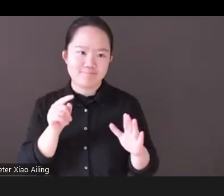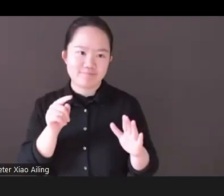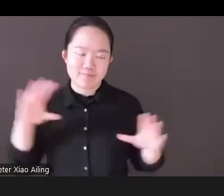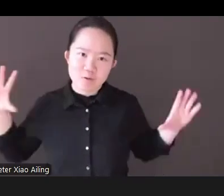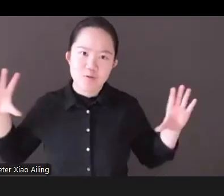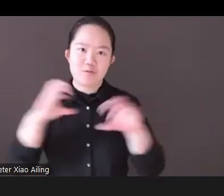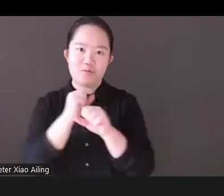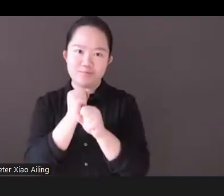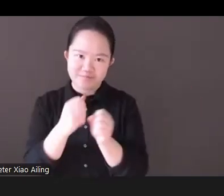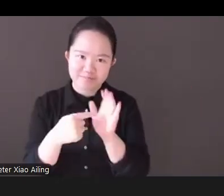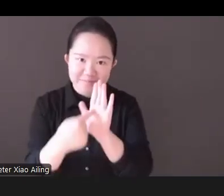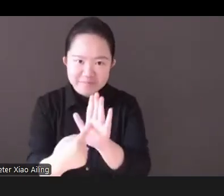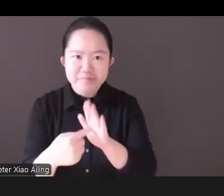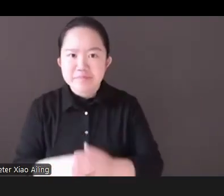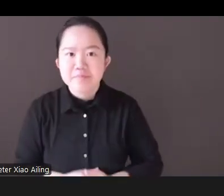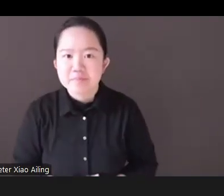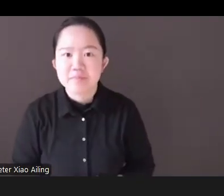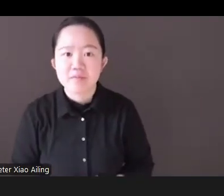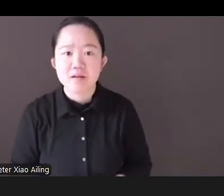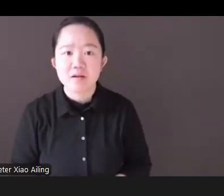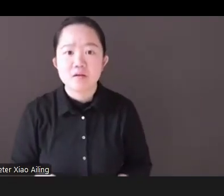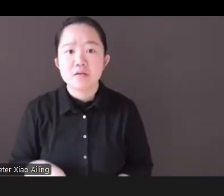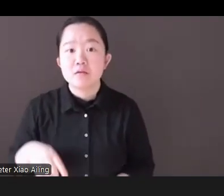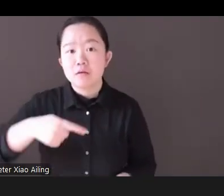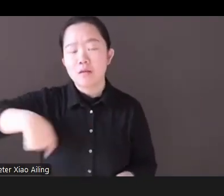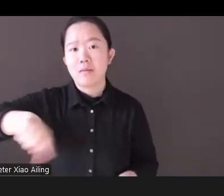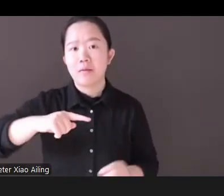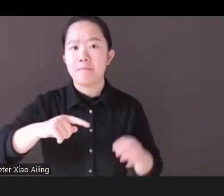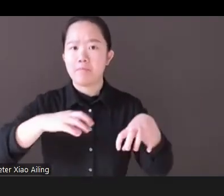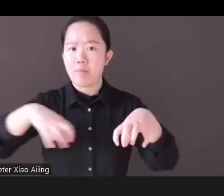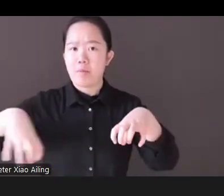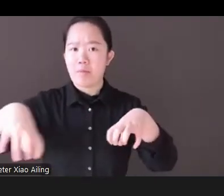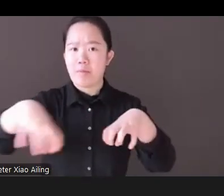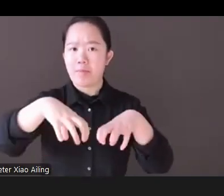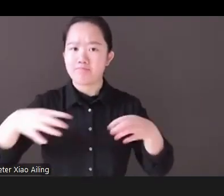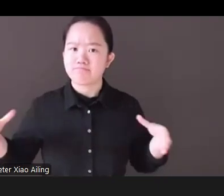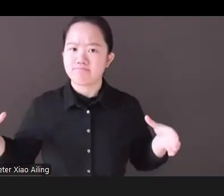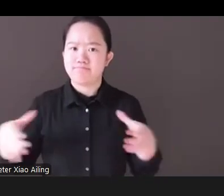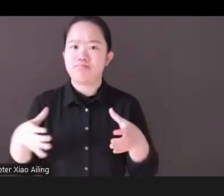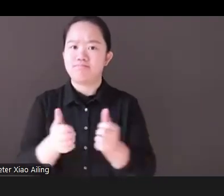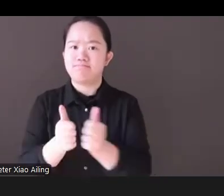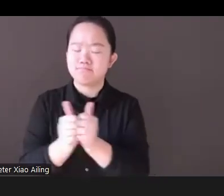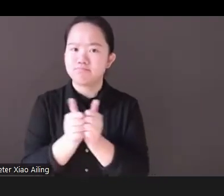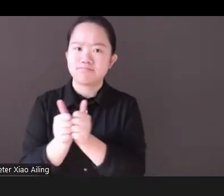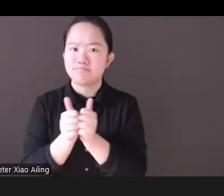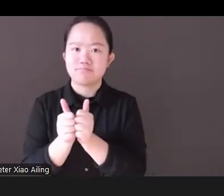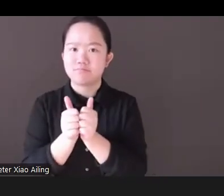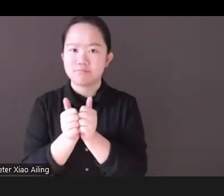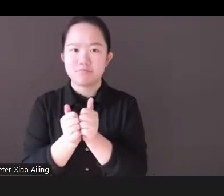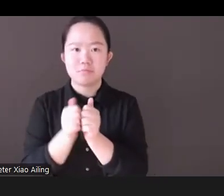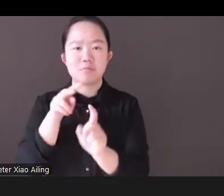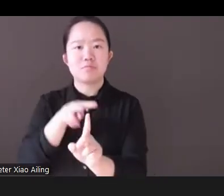are, first of all, policymakers, ministries that I mentioned before, then market surveillance